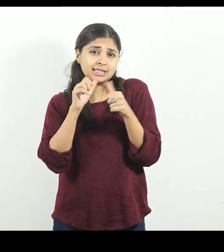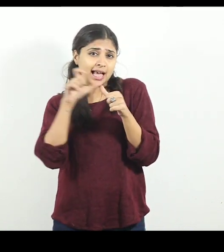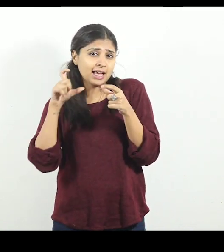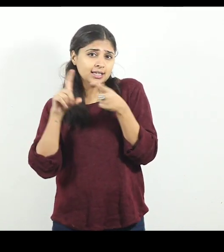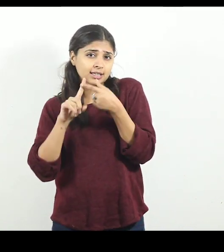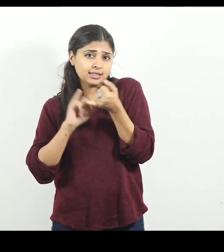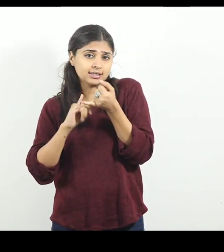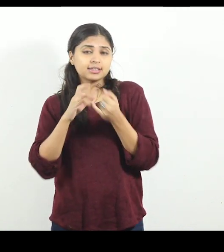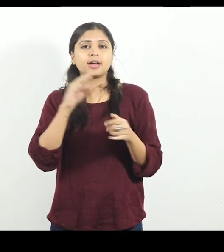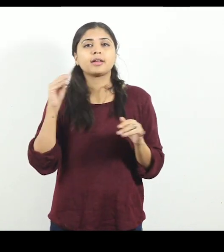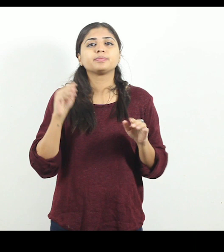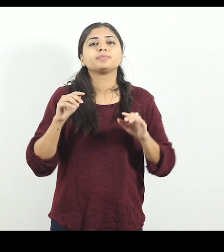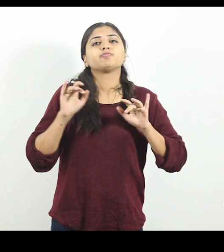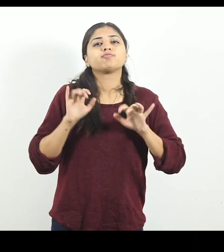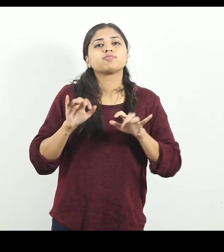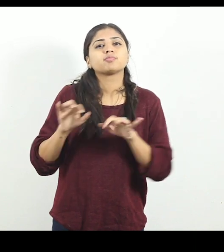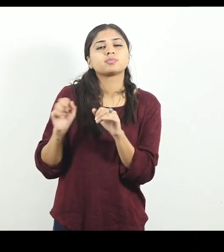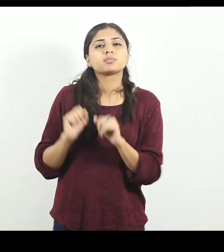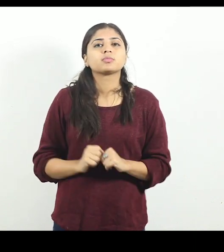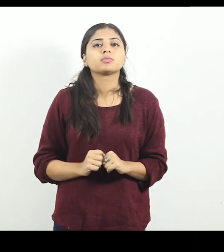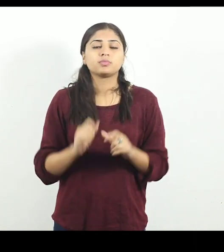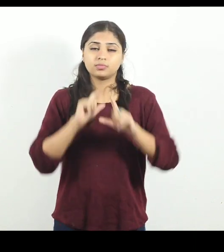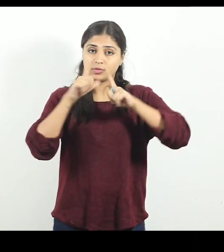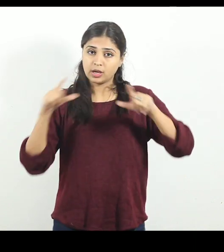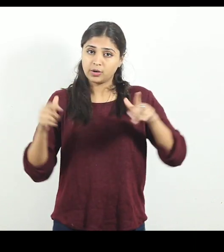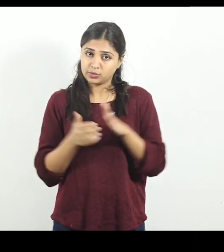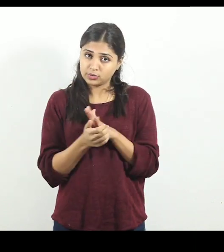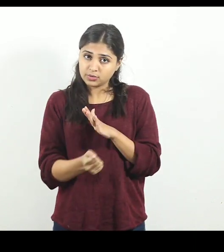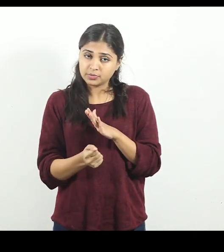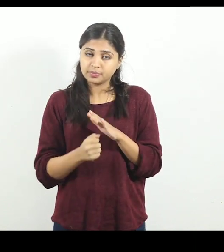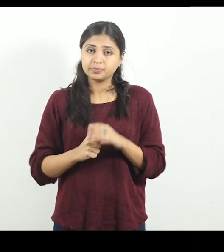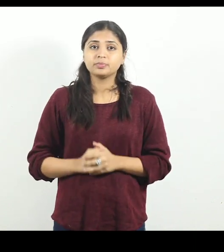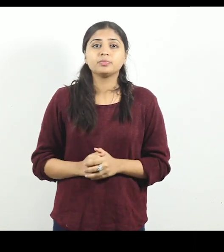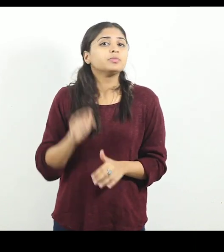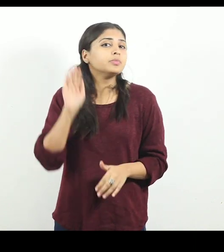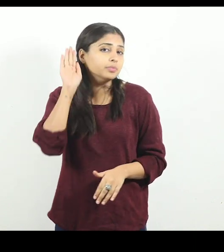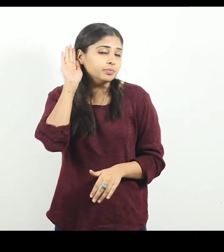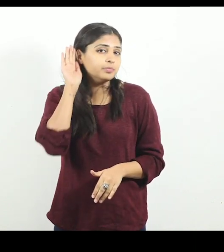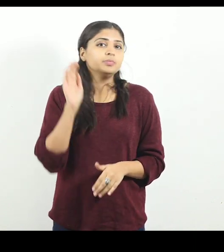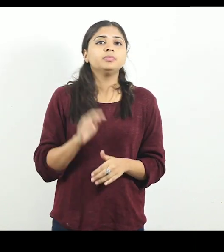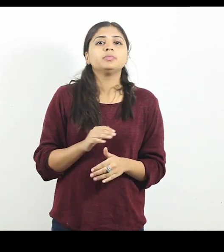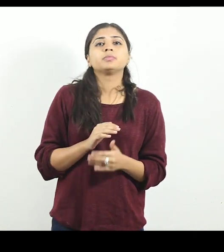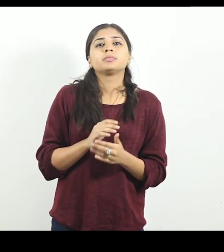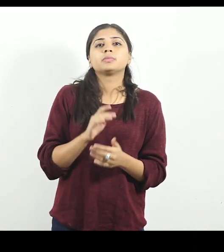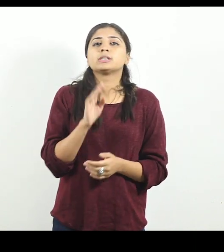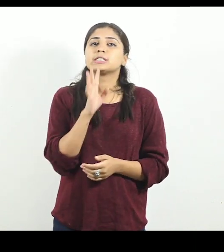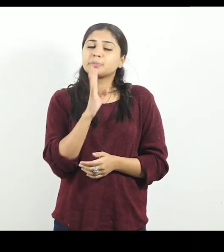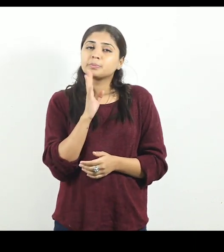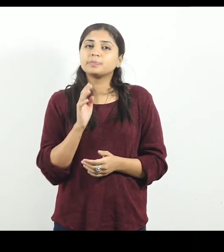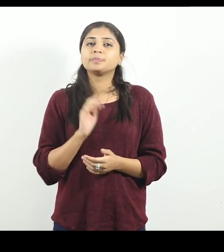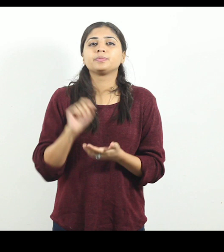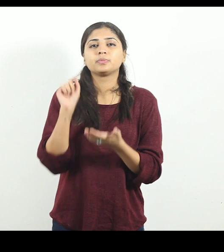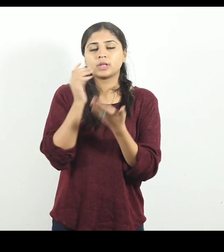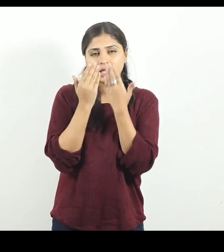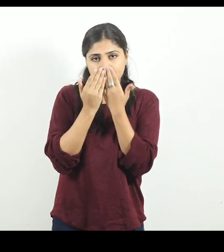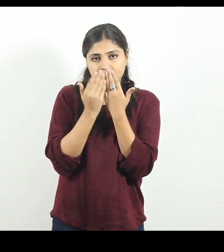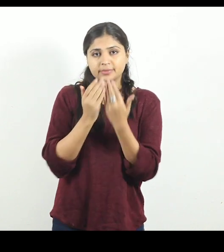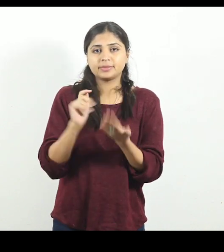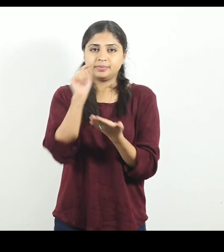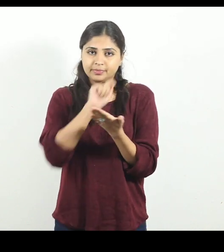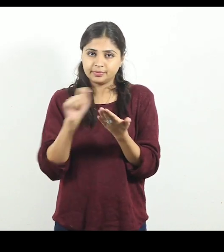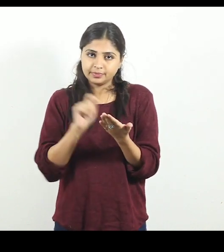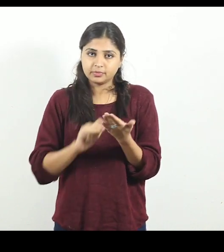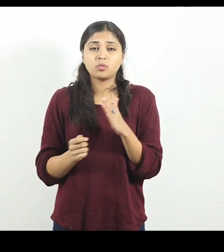typing; language skills: listening, speaking, reading, writing;